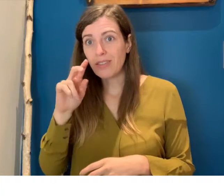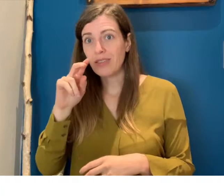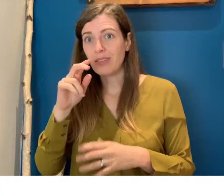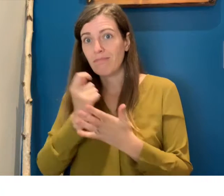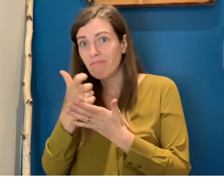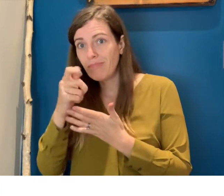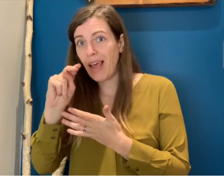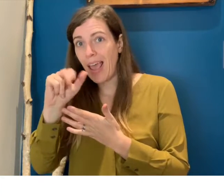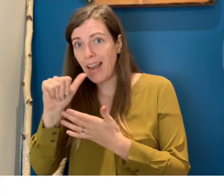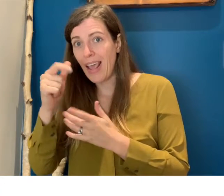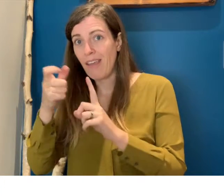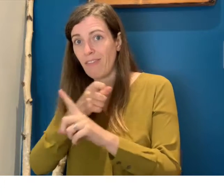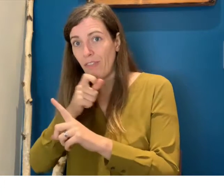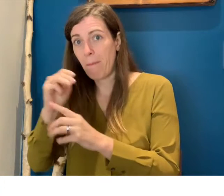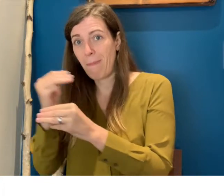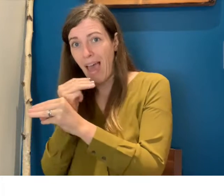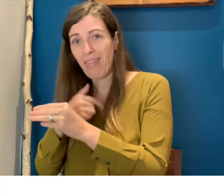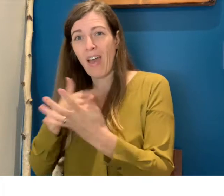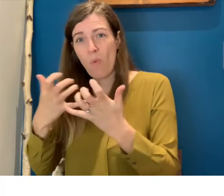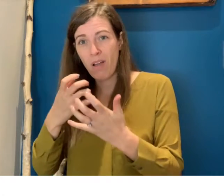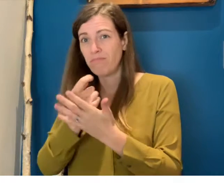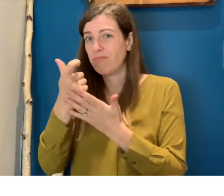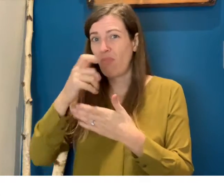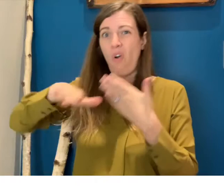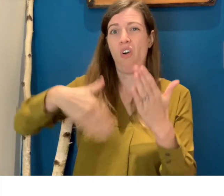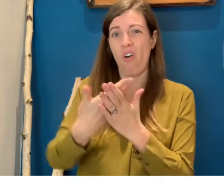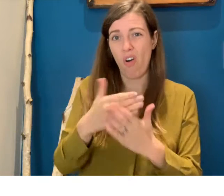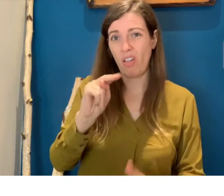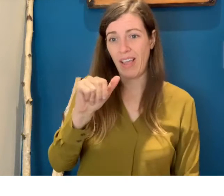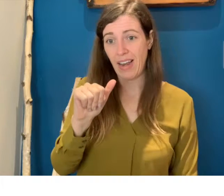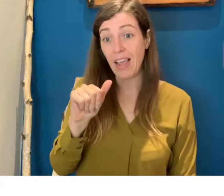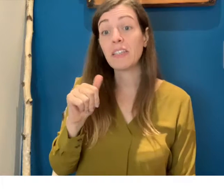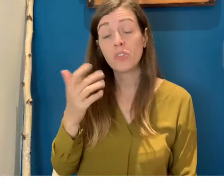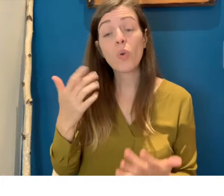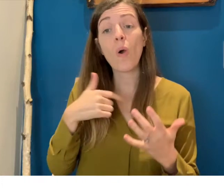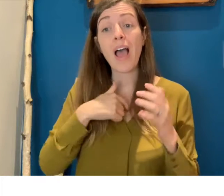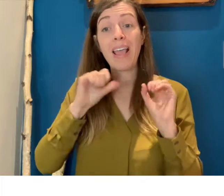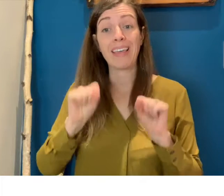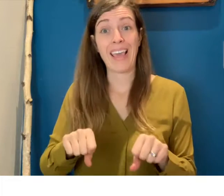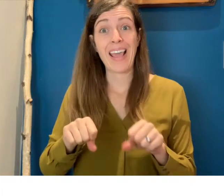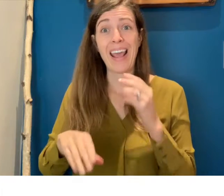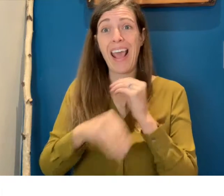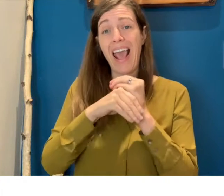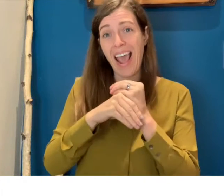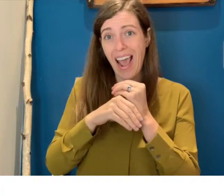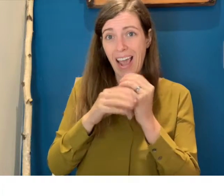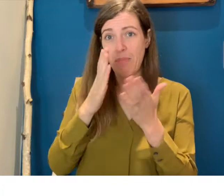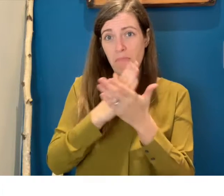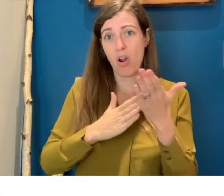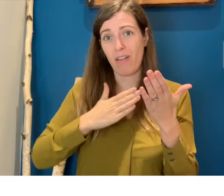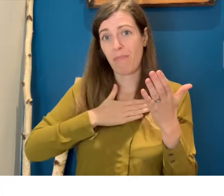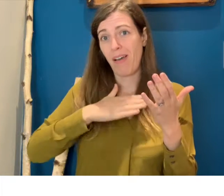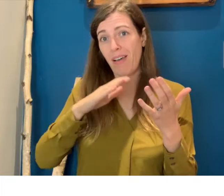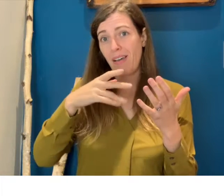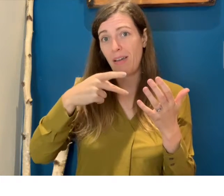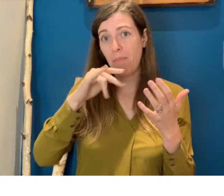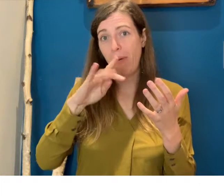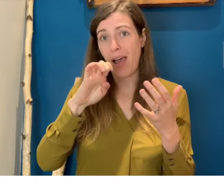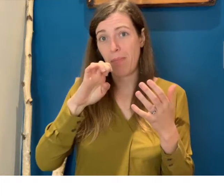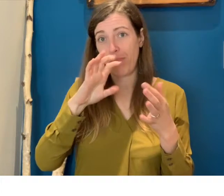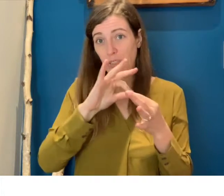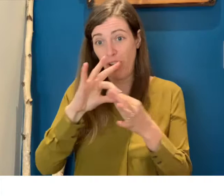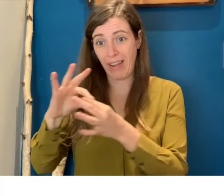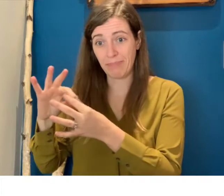But sometimes I don't want to just delete that one particular score. I might want to get rid of any rows that have NA in